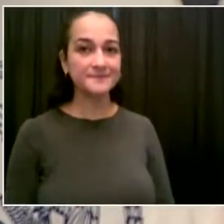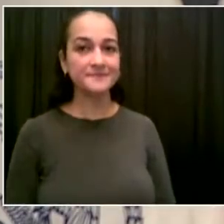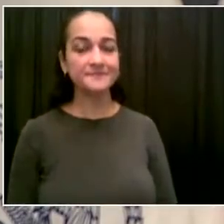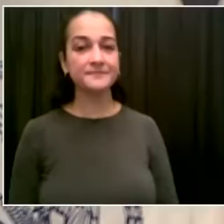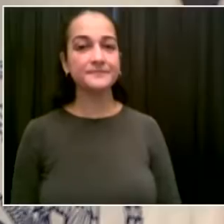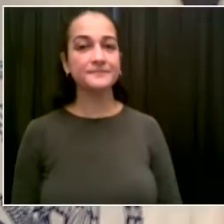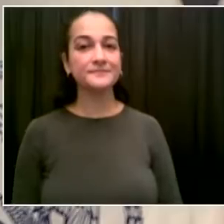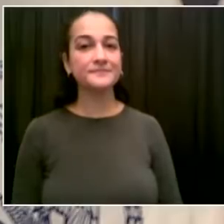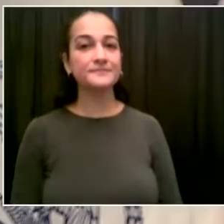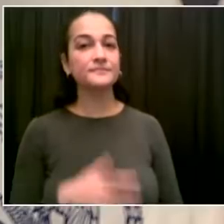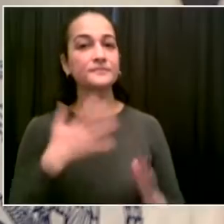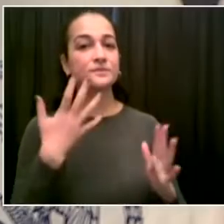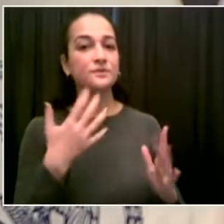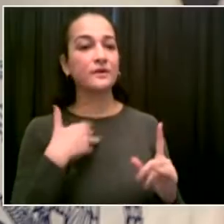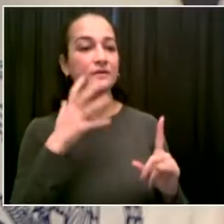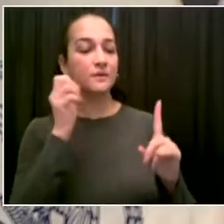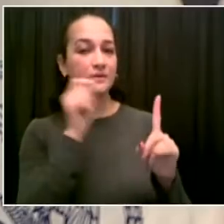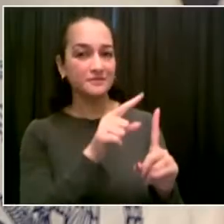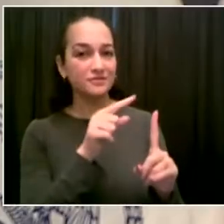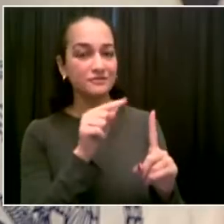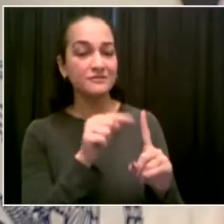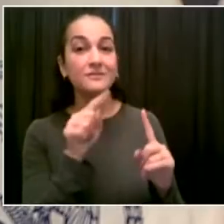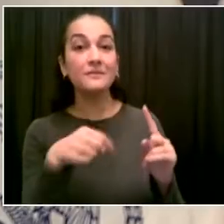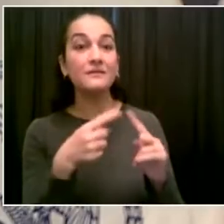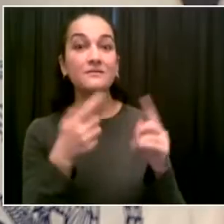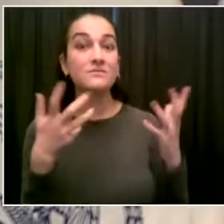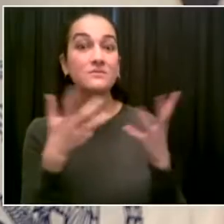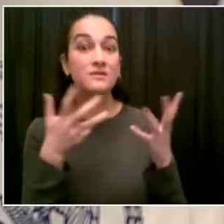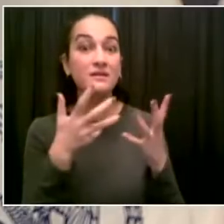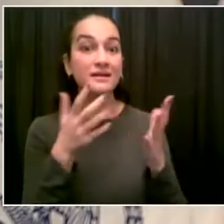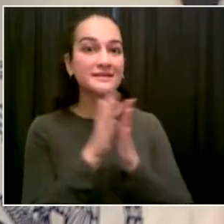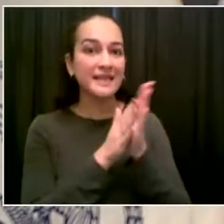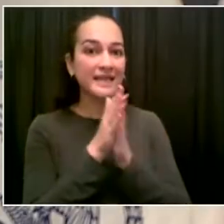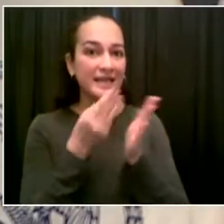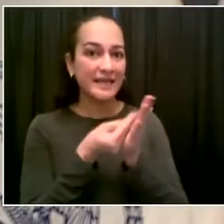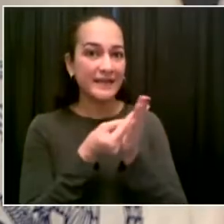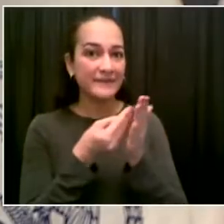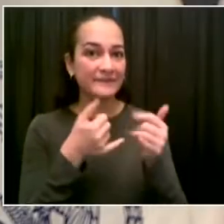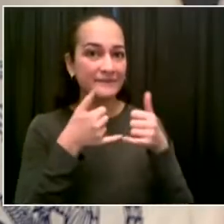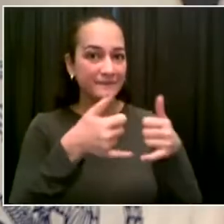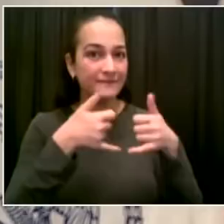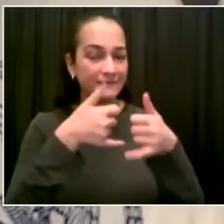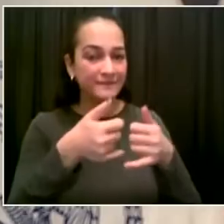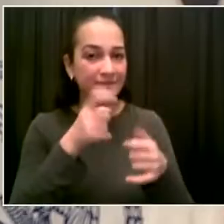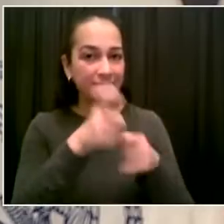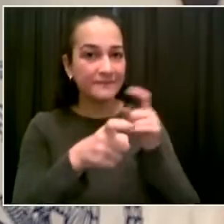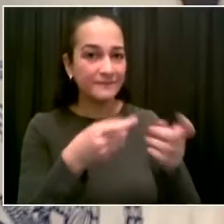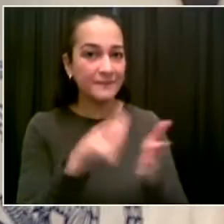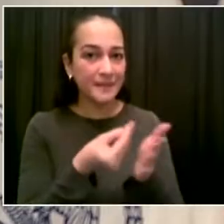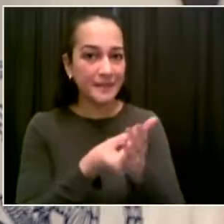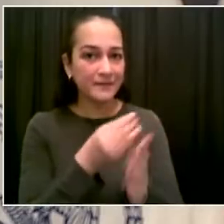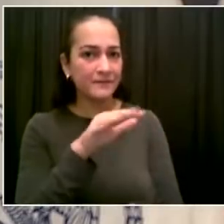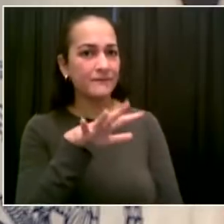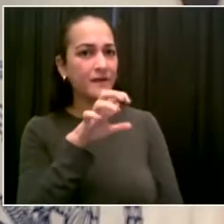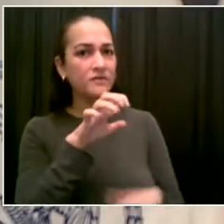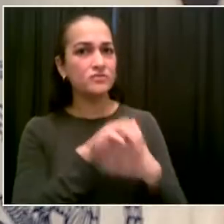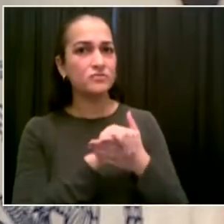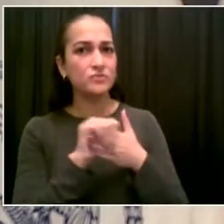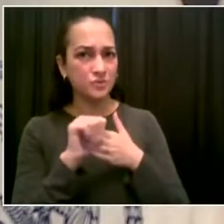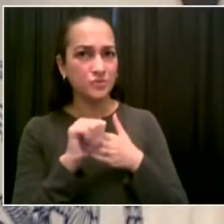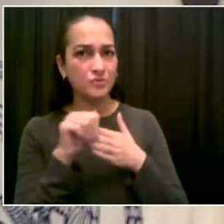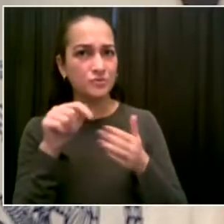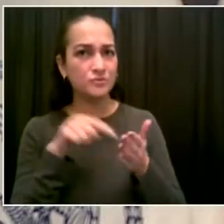that, this incentive, this $500 incentive will be offered out of respect for people who have done so much for the city.